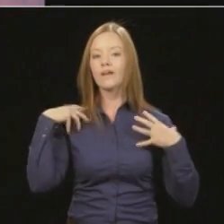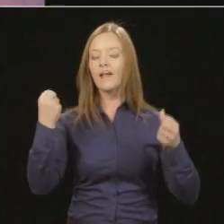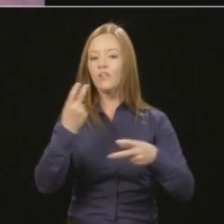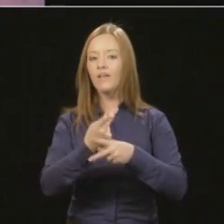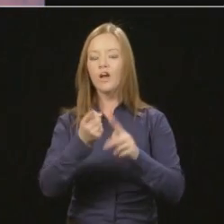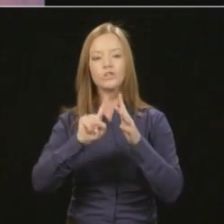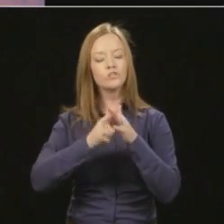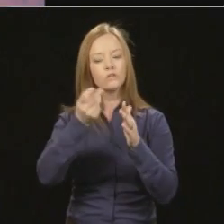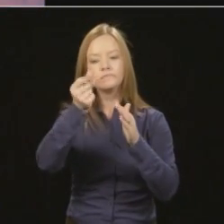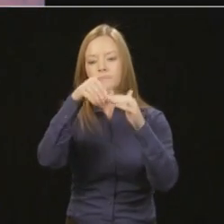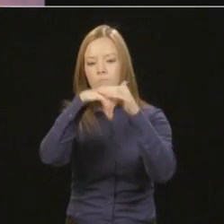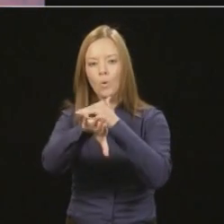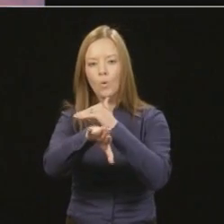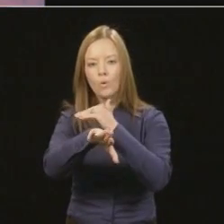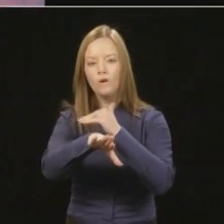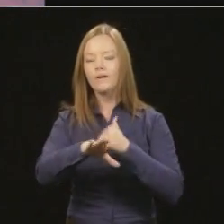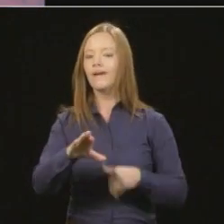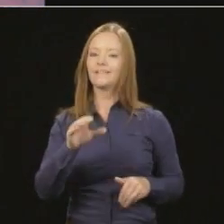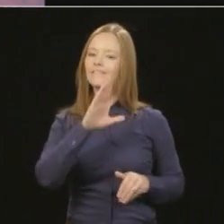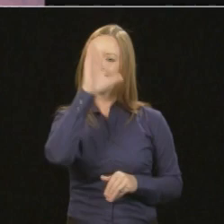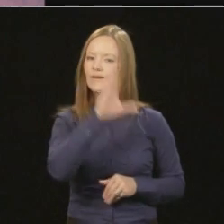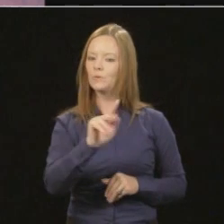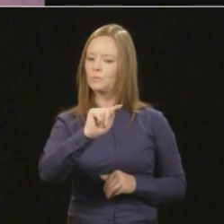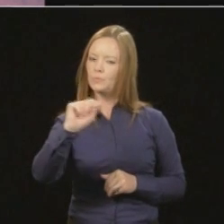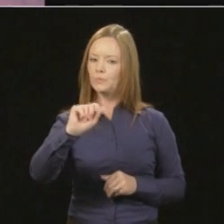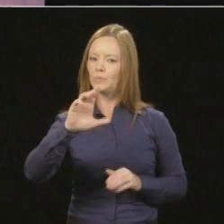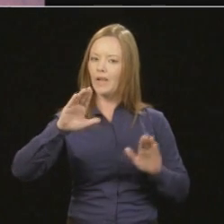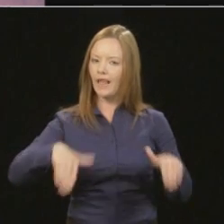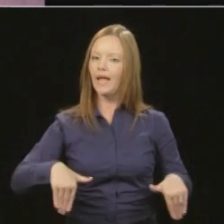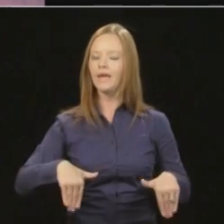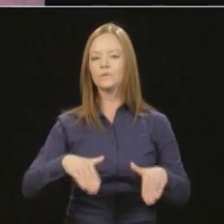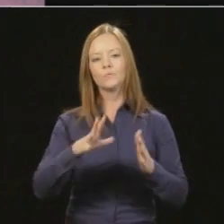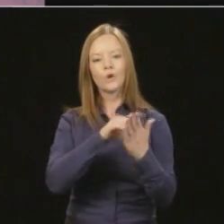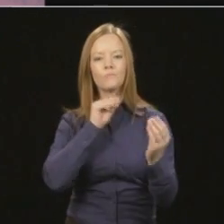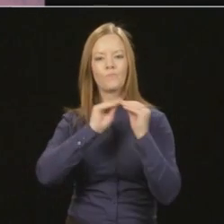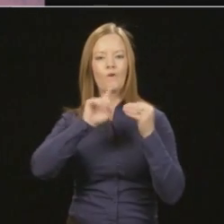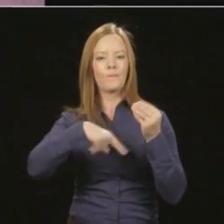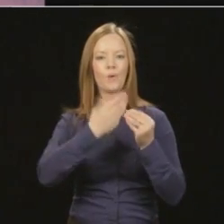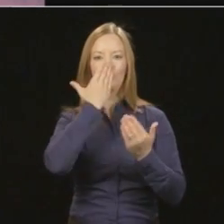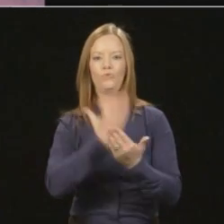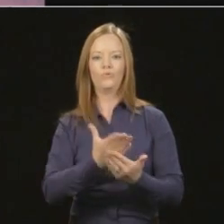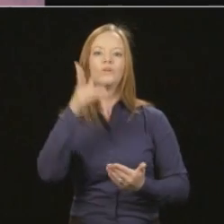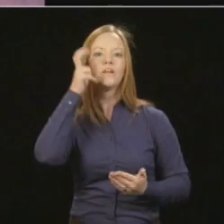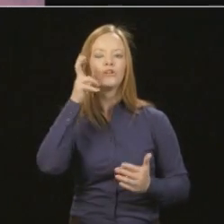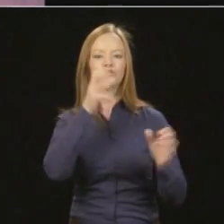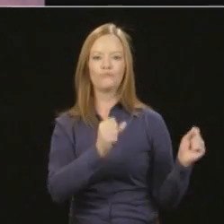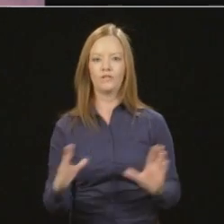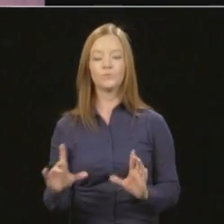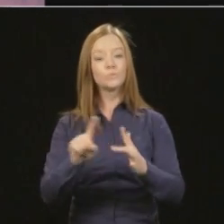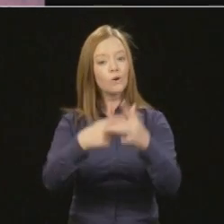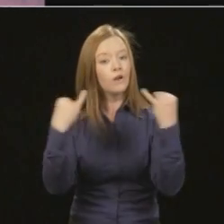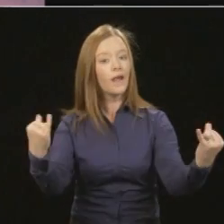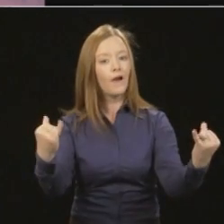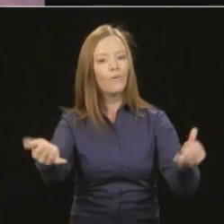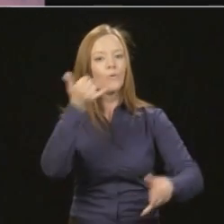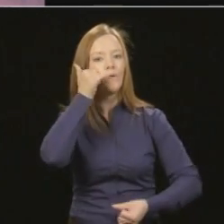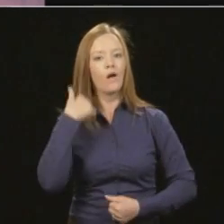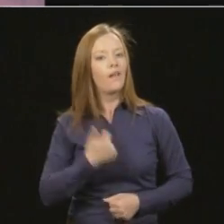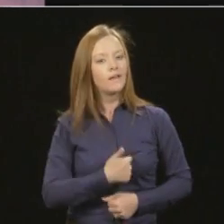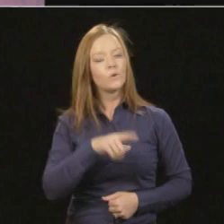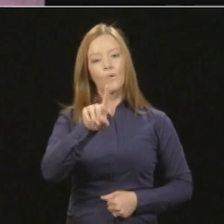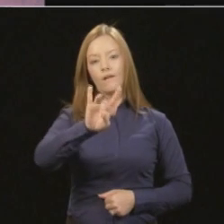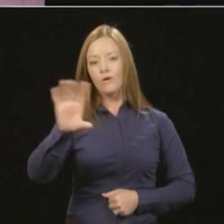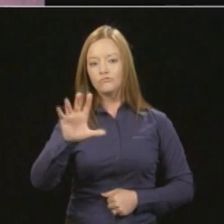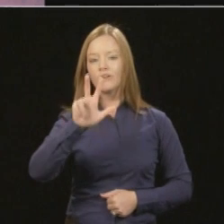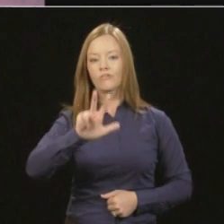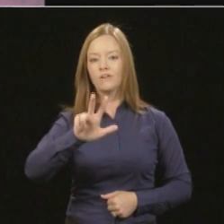care begins the day we're born, and it's never too late to learn more about good hearing strategies. So start today and call us